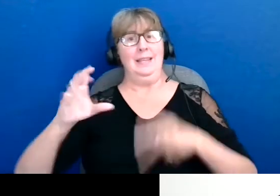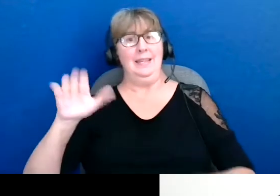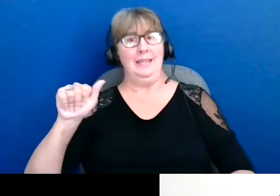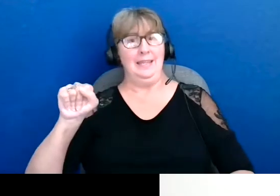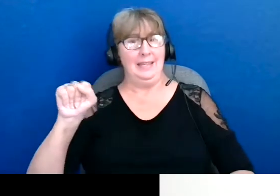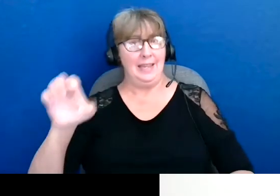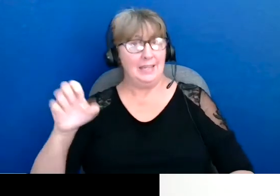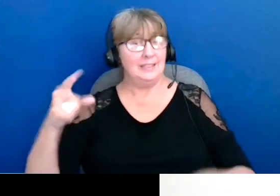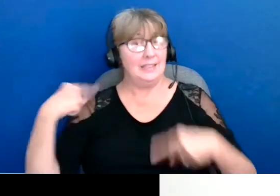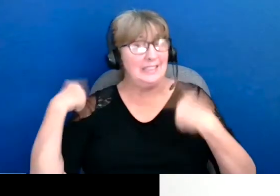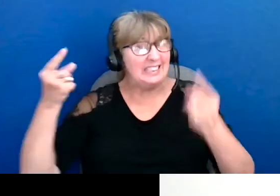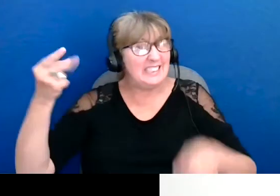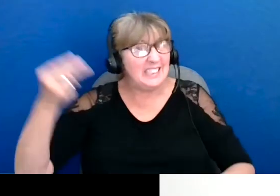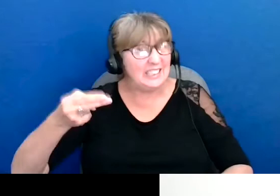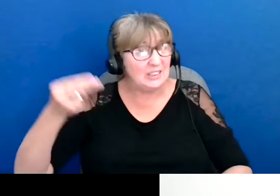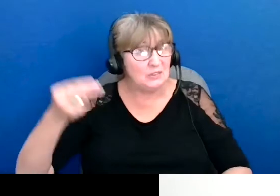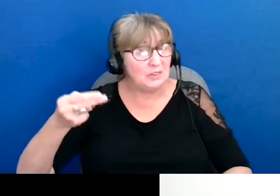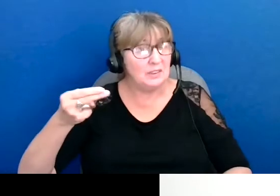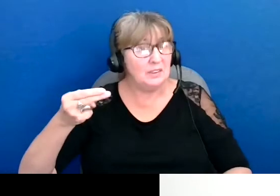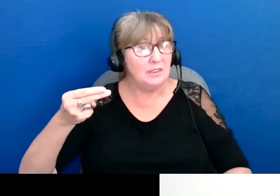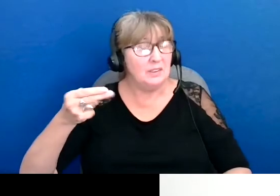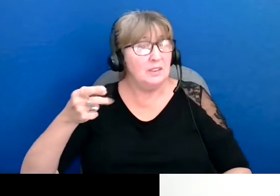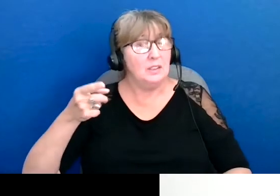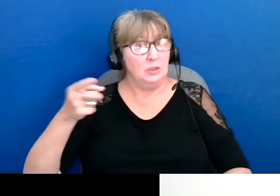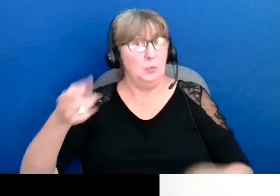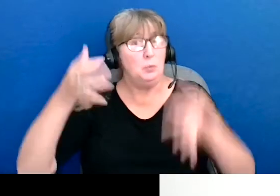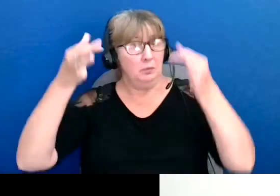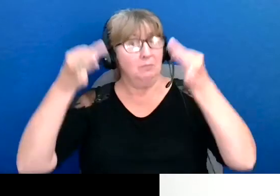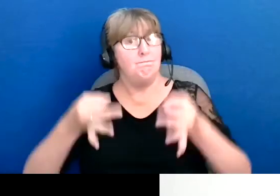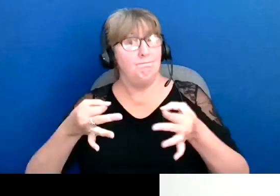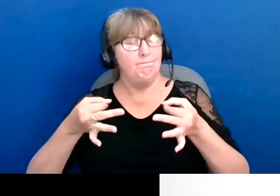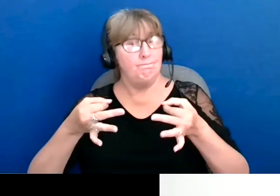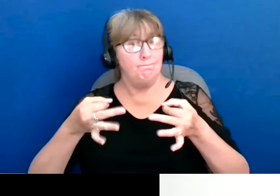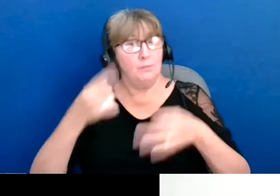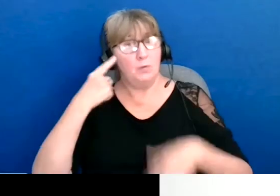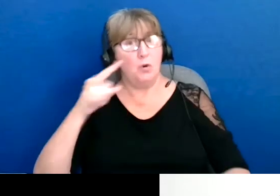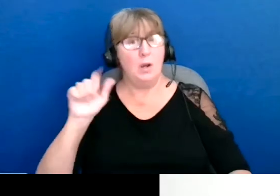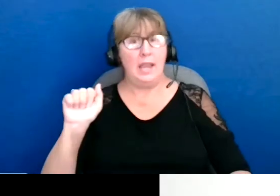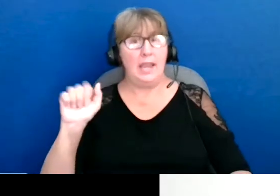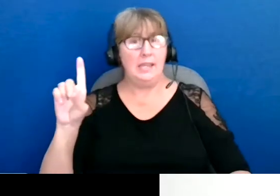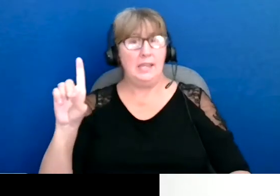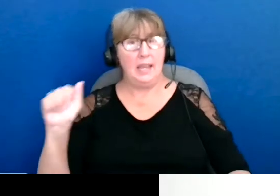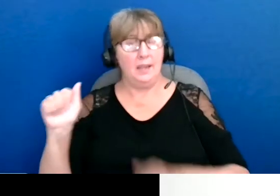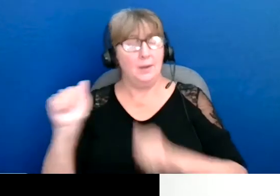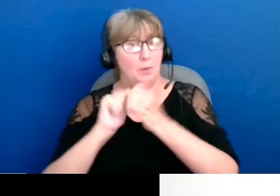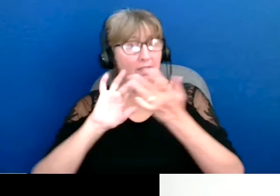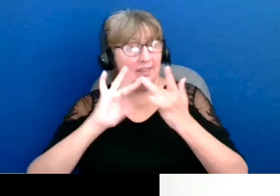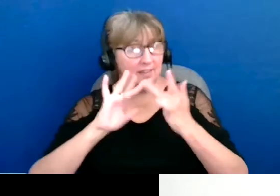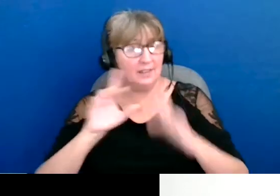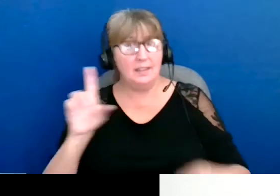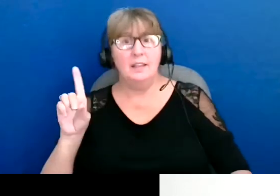history to reach that, to make that decision on the ADA and digital spaces. So that